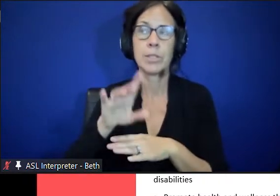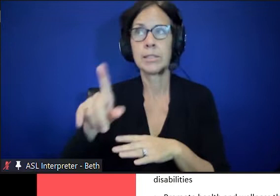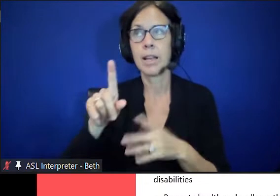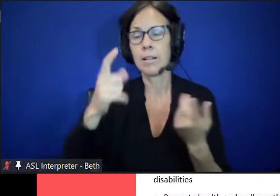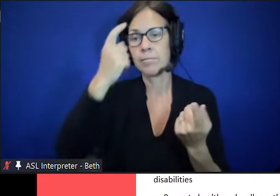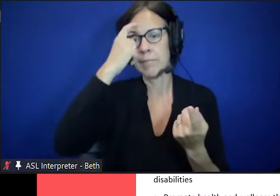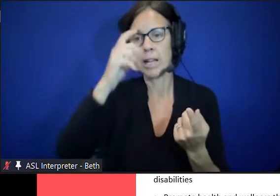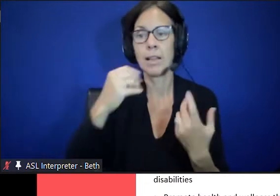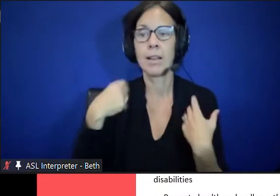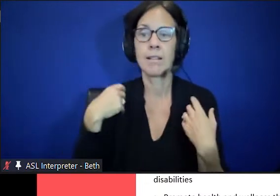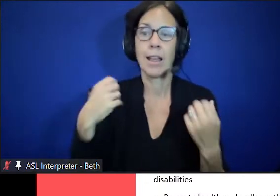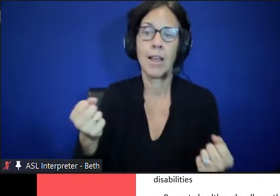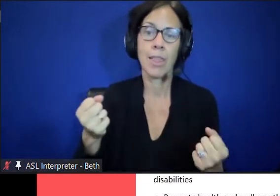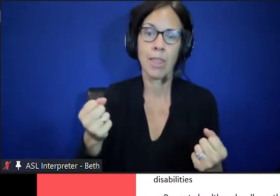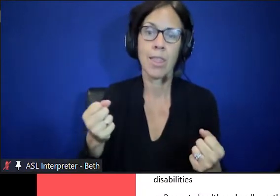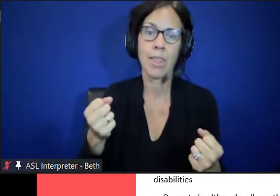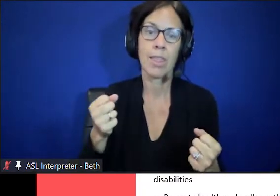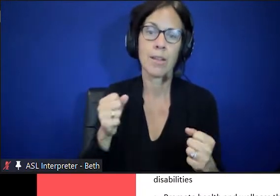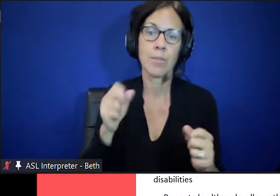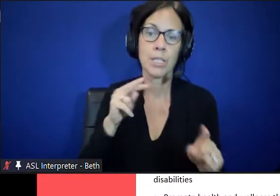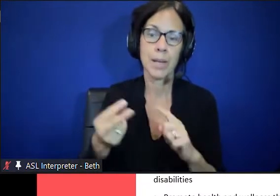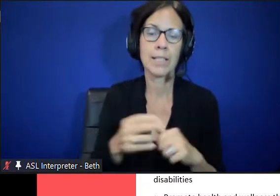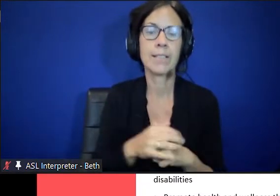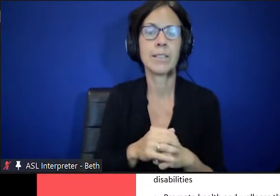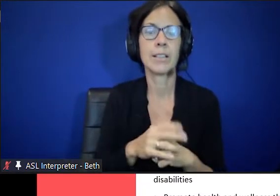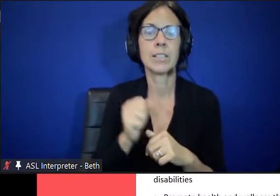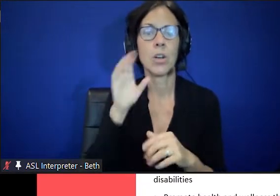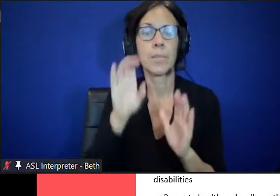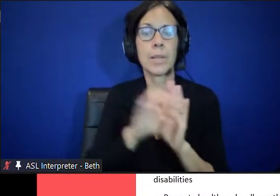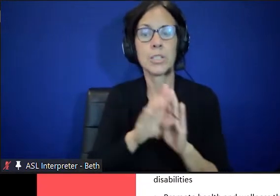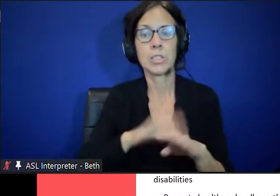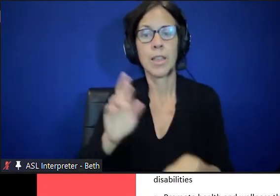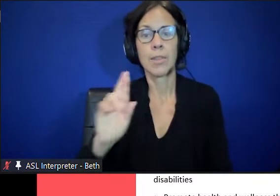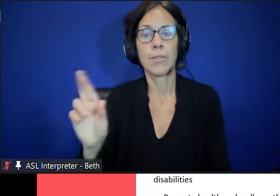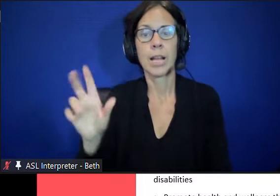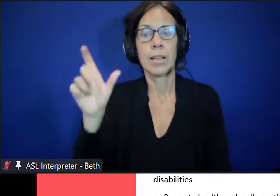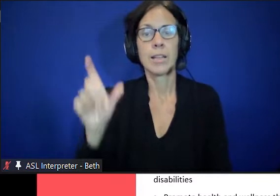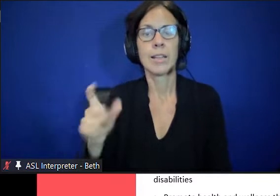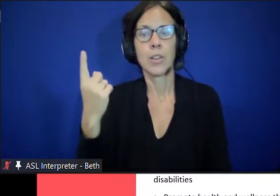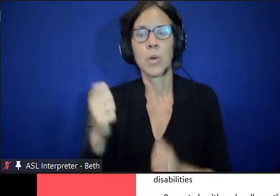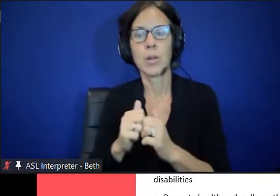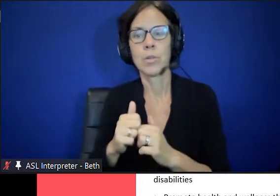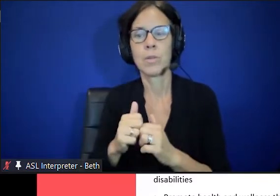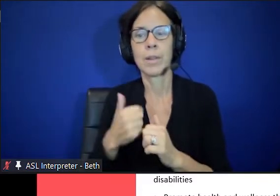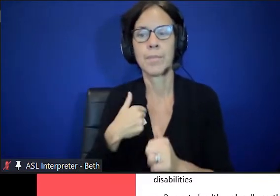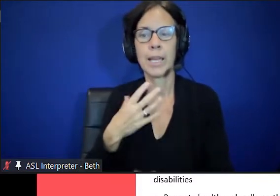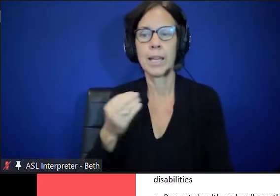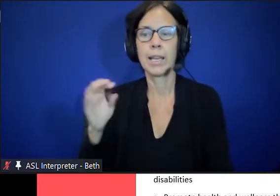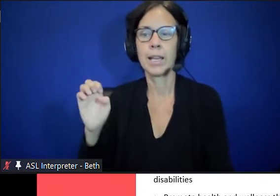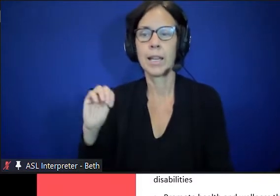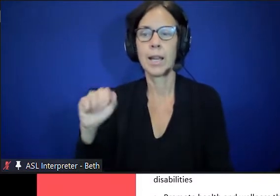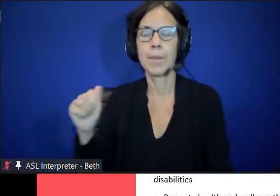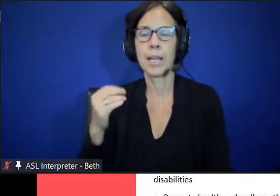improving their health status. So the pictures on the right, the one of me and Emma and one of